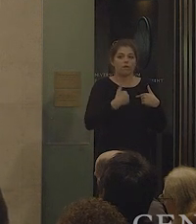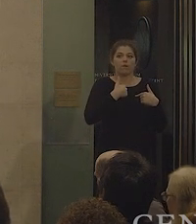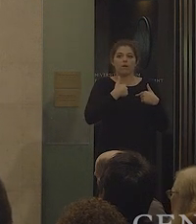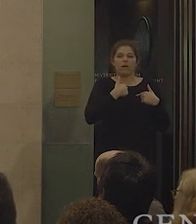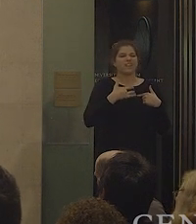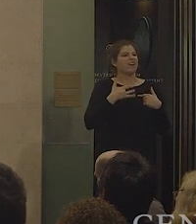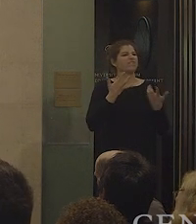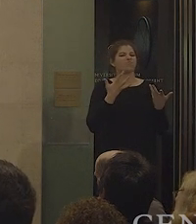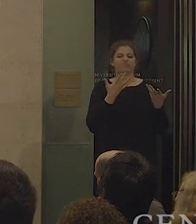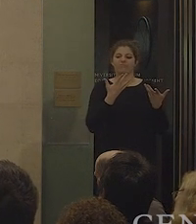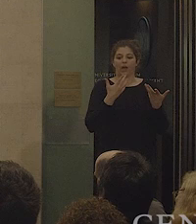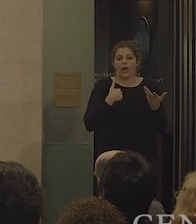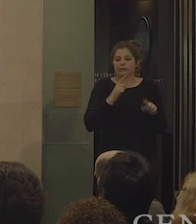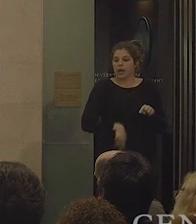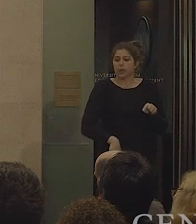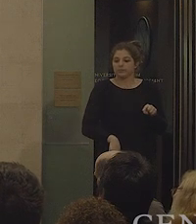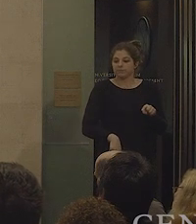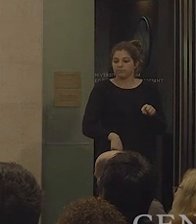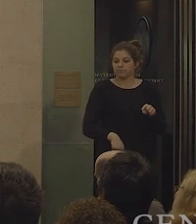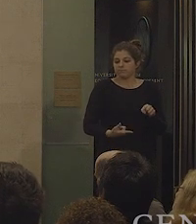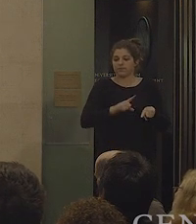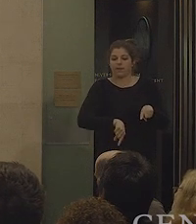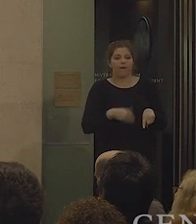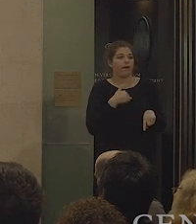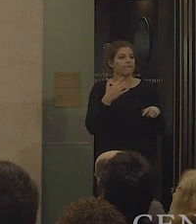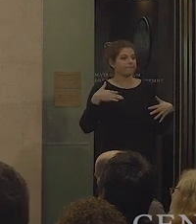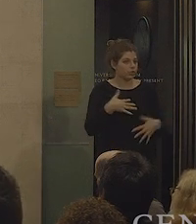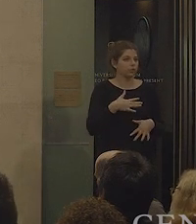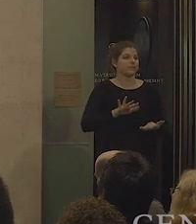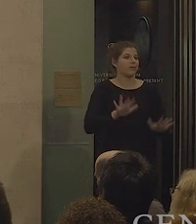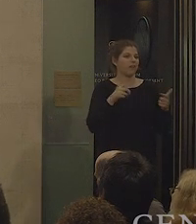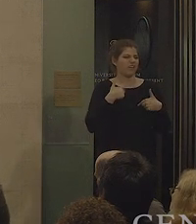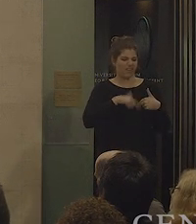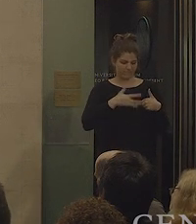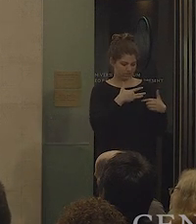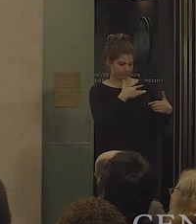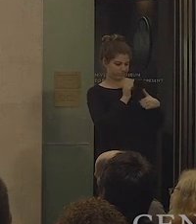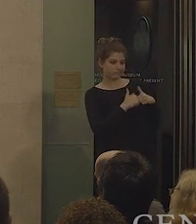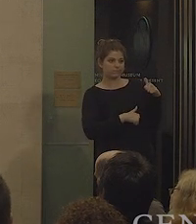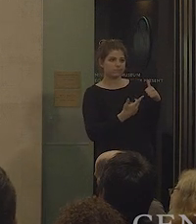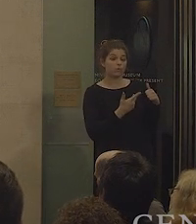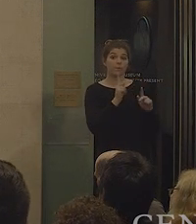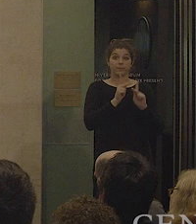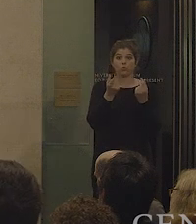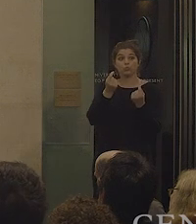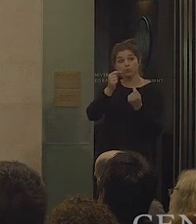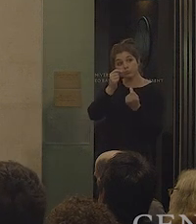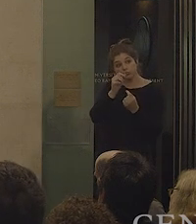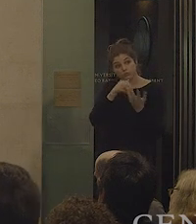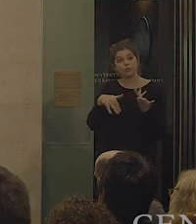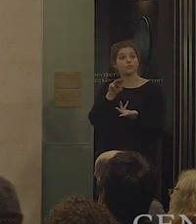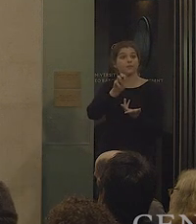I've lost the ability to have fear or anxiety. What people do on social